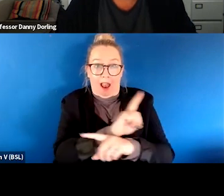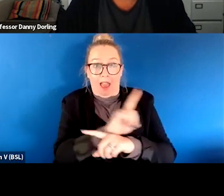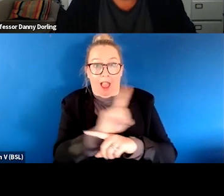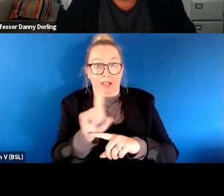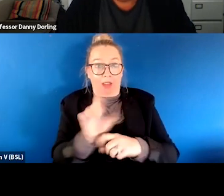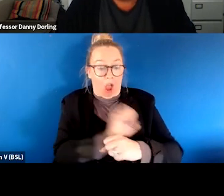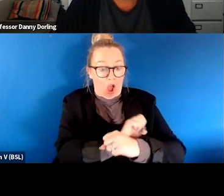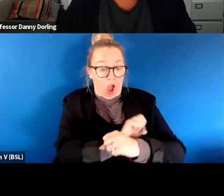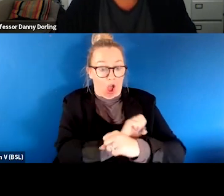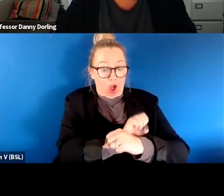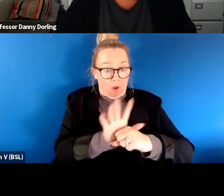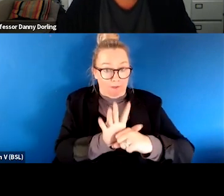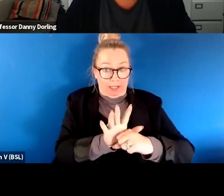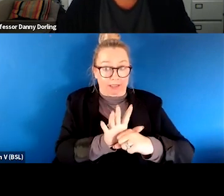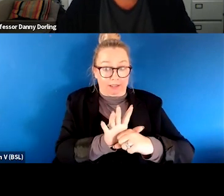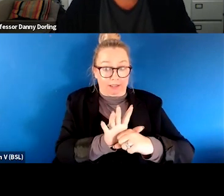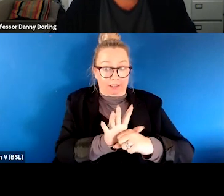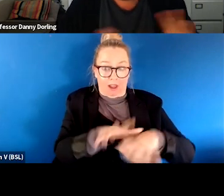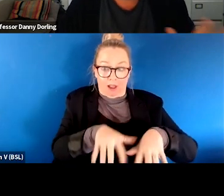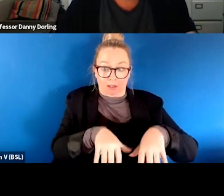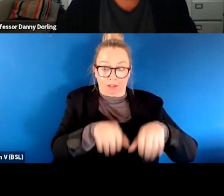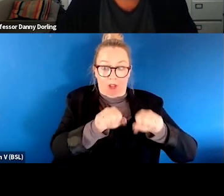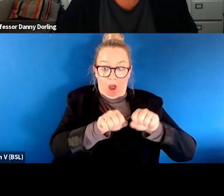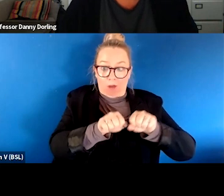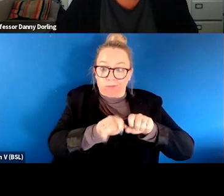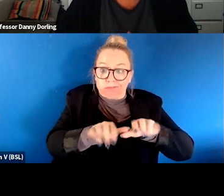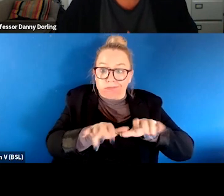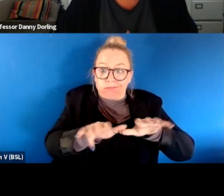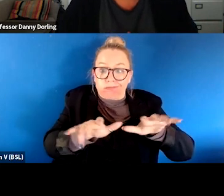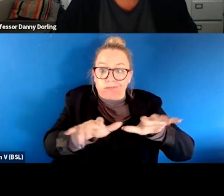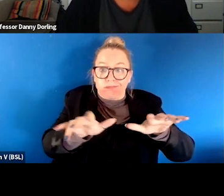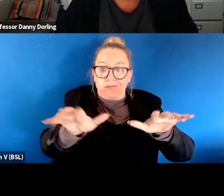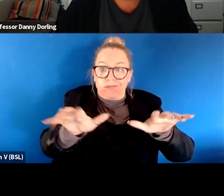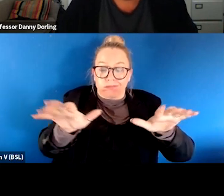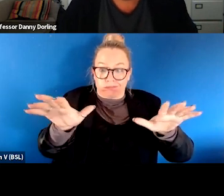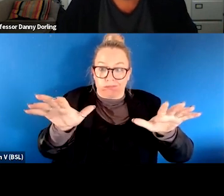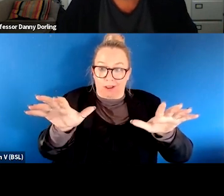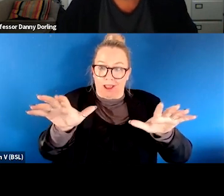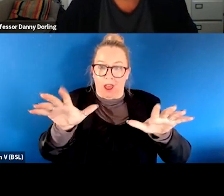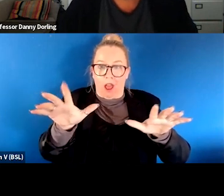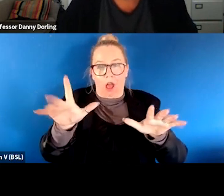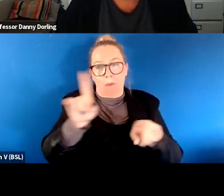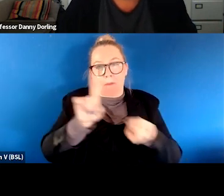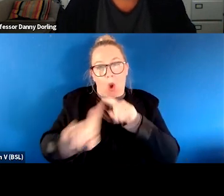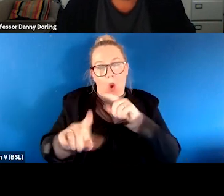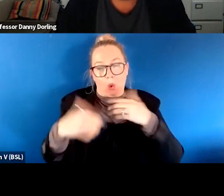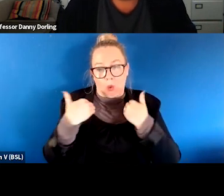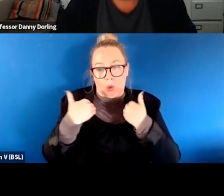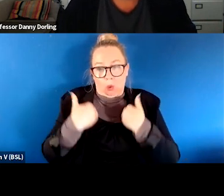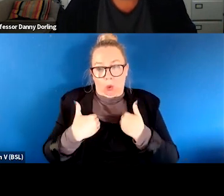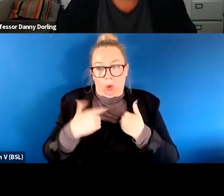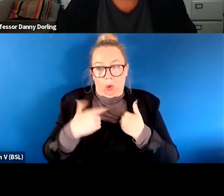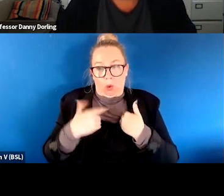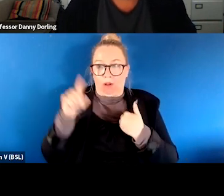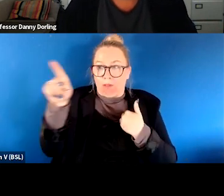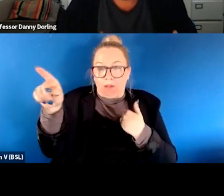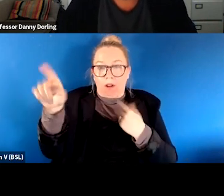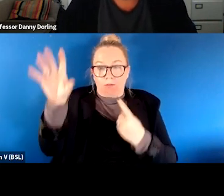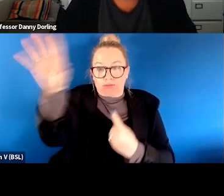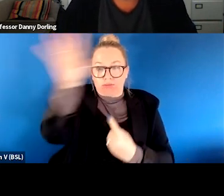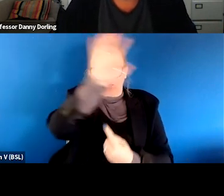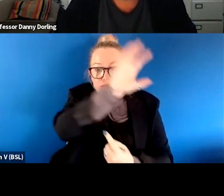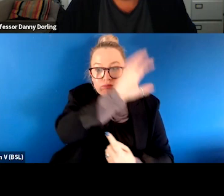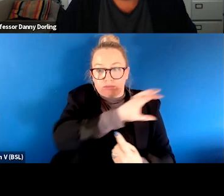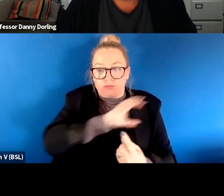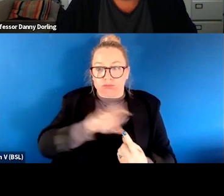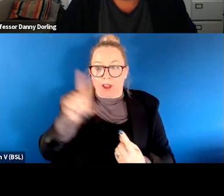first swept around the richest parts of the world, where it came to first out of China, into Italy, into